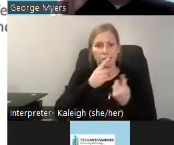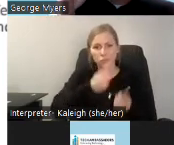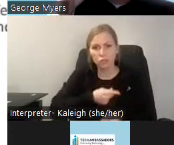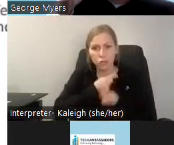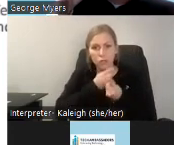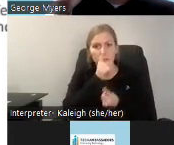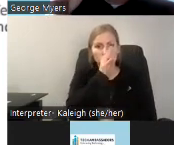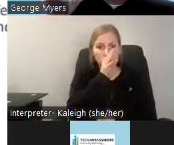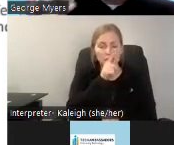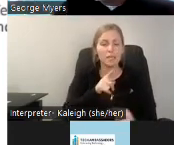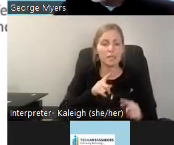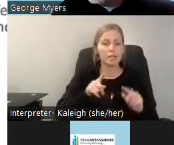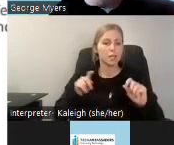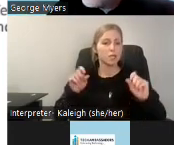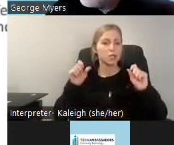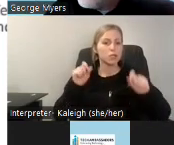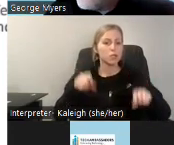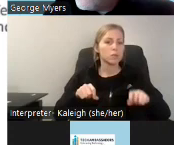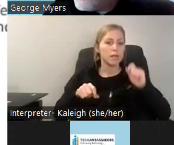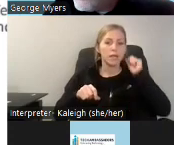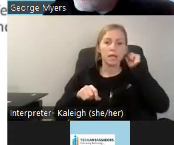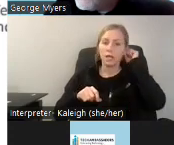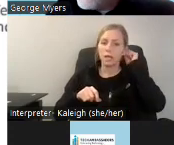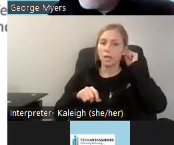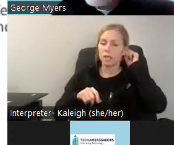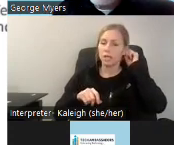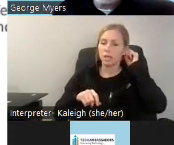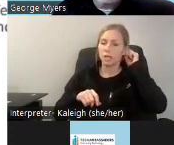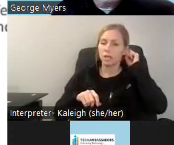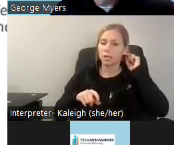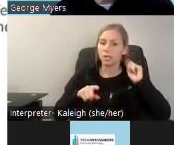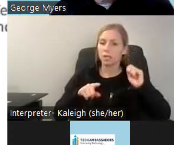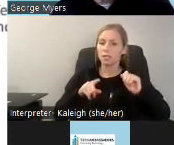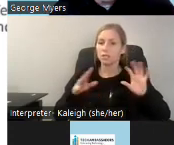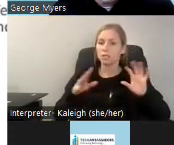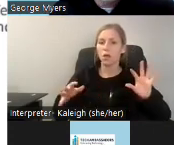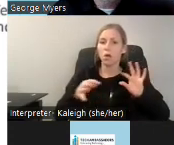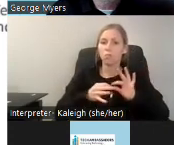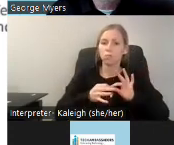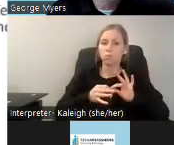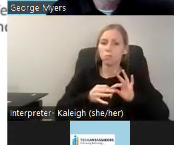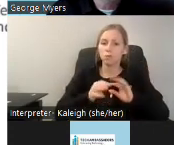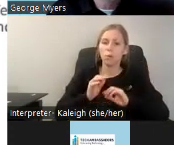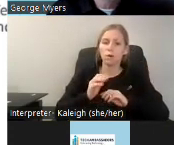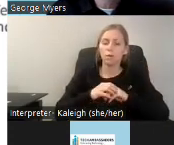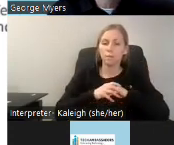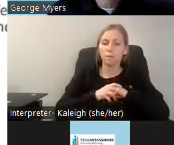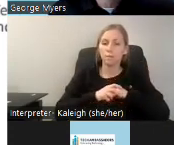can hook it up to be able to